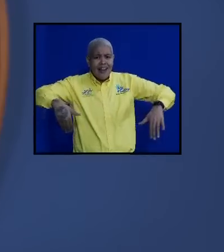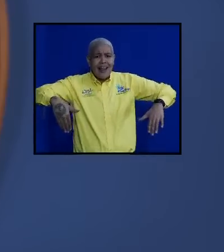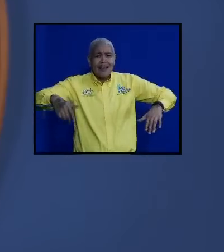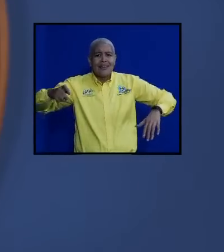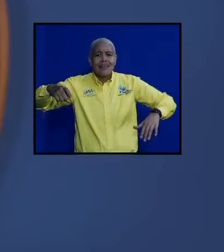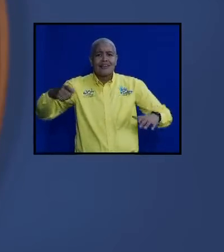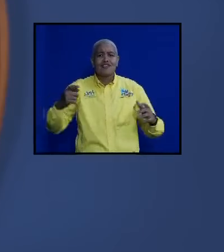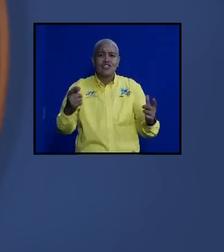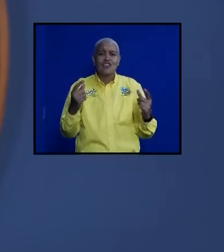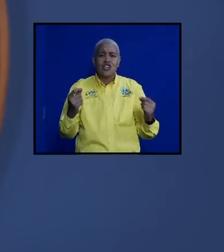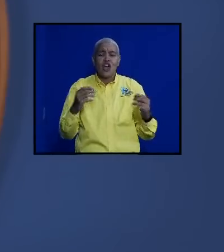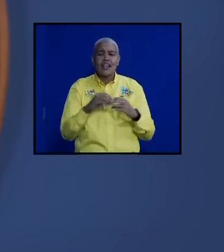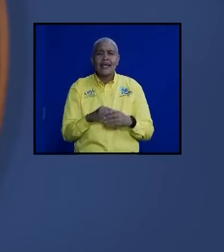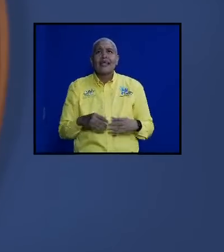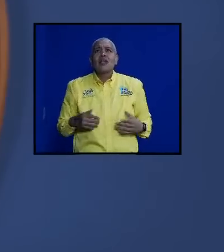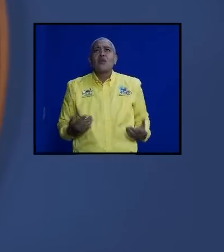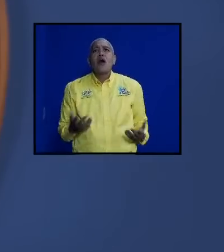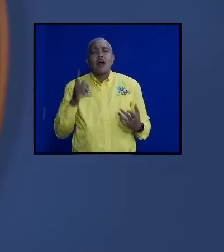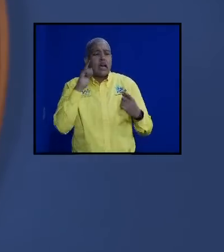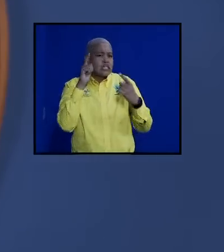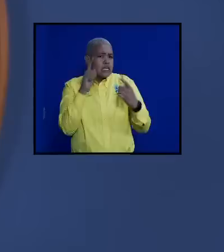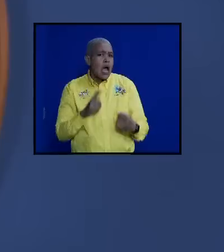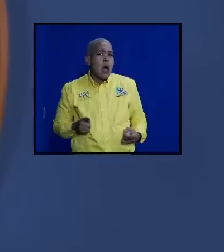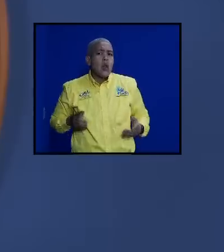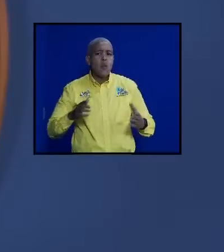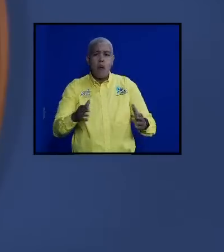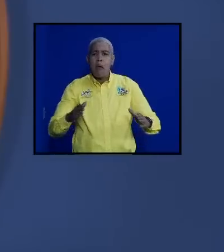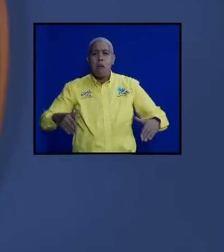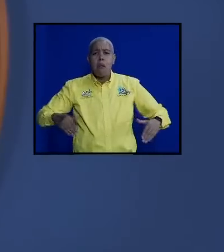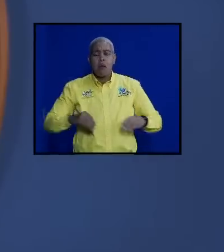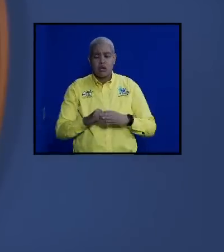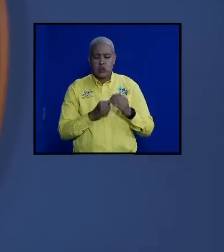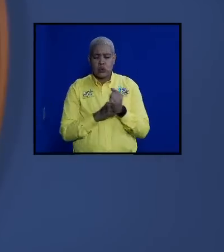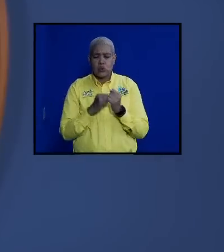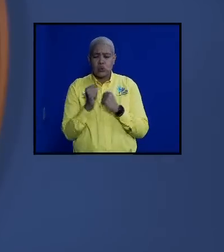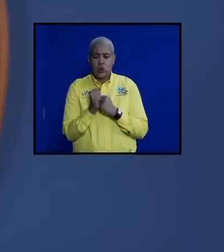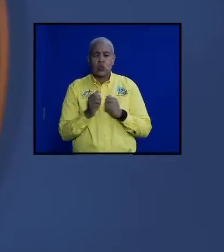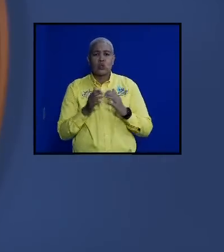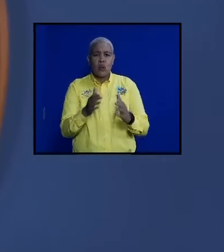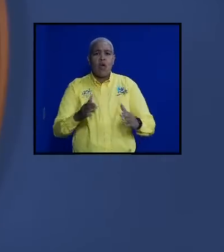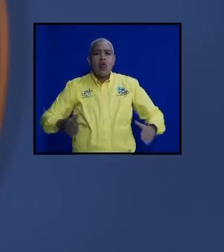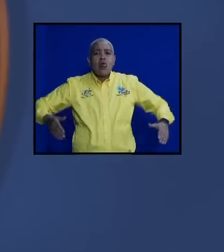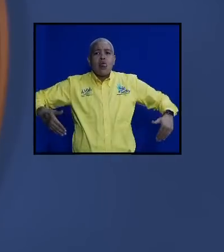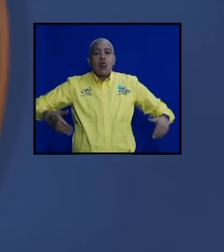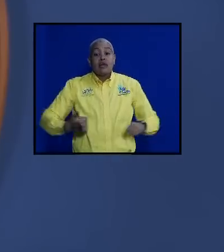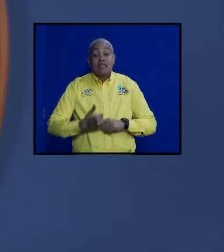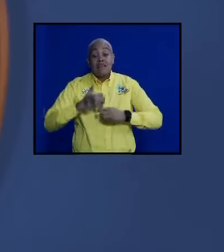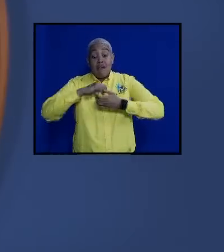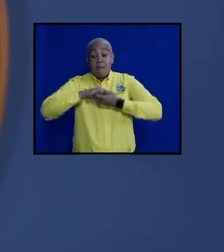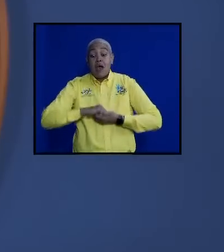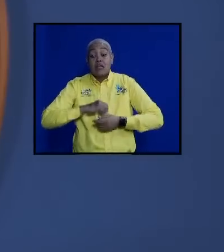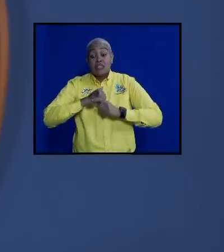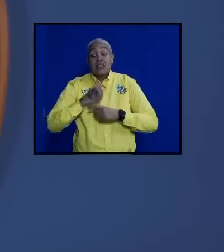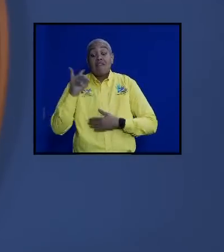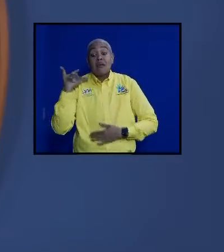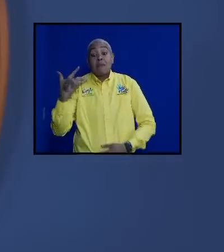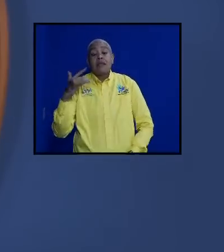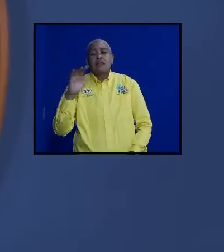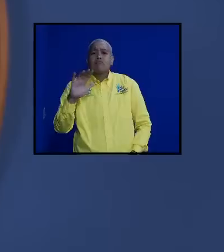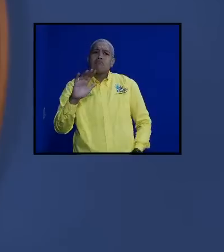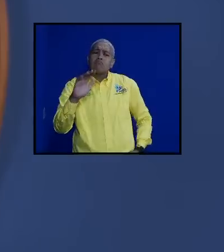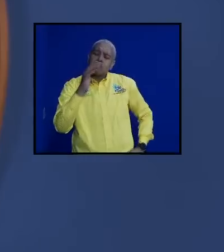done it in a targeted way, in a structured way before, and the partnerships have usually